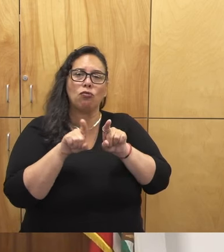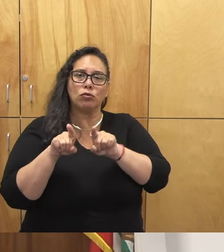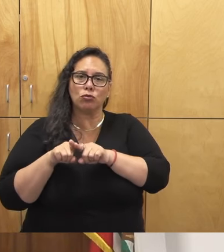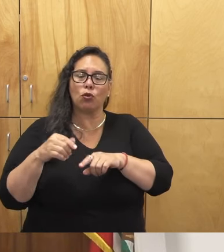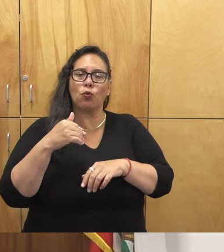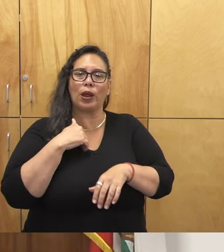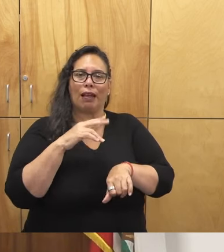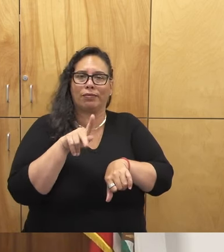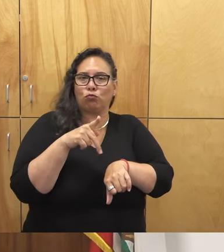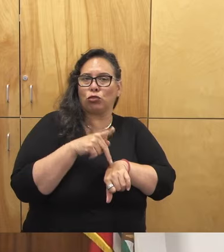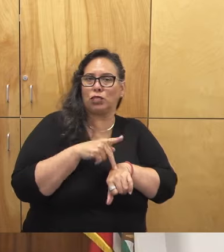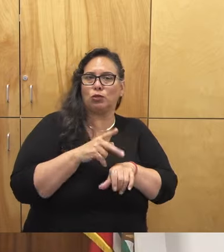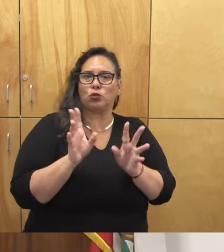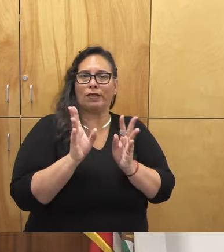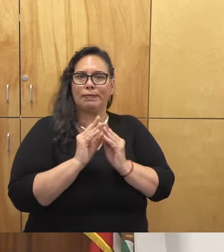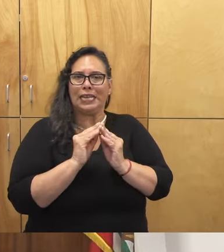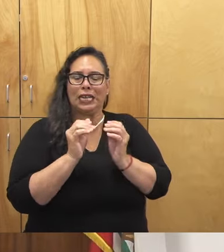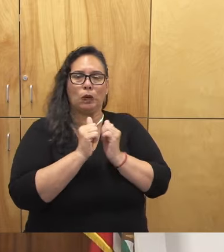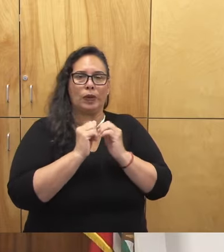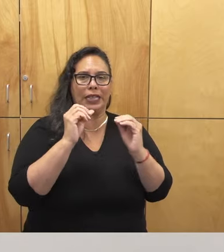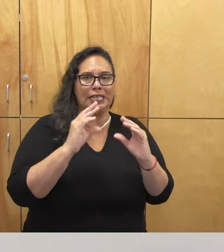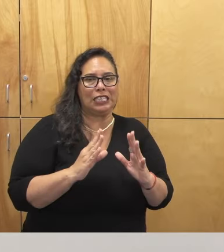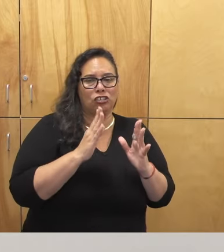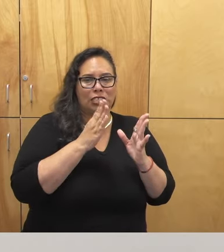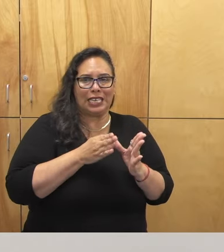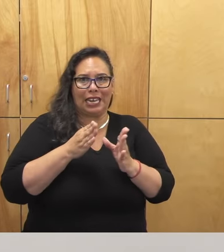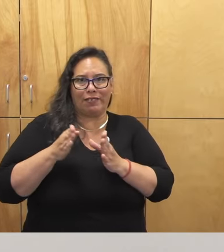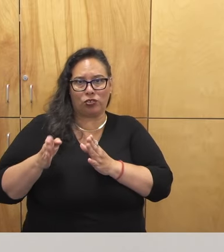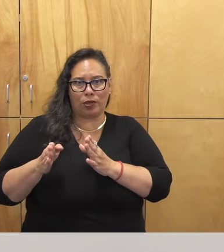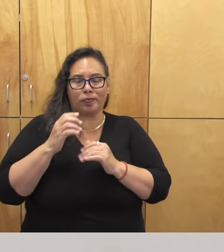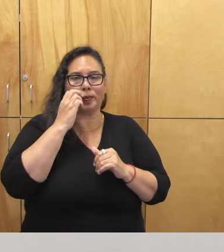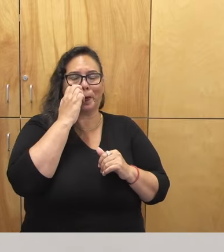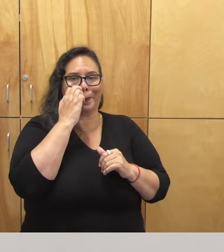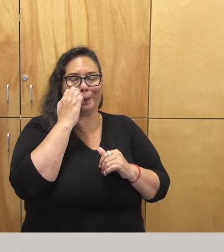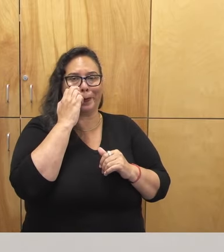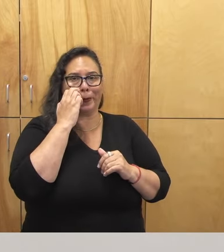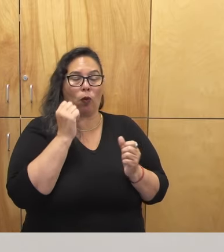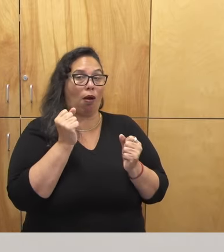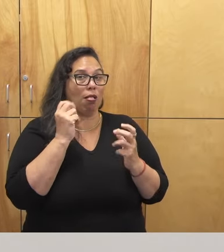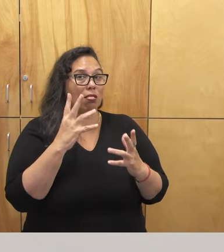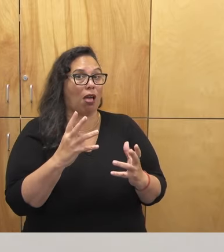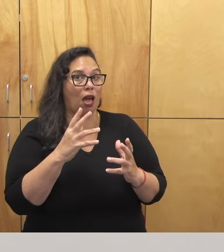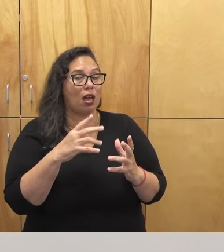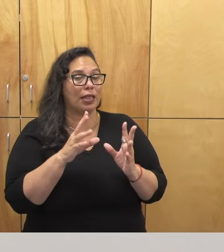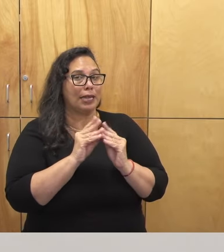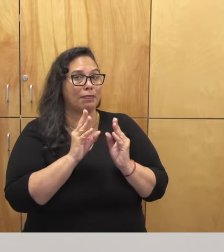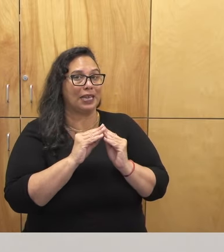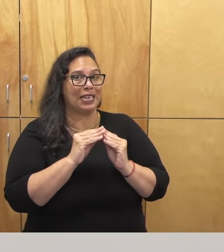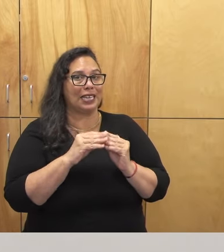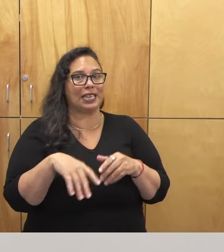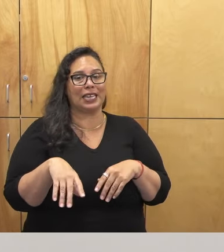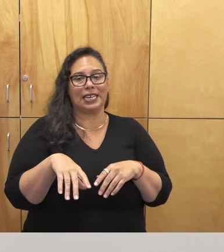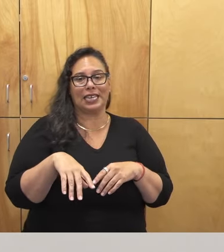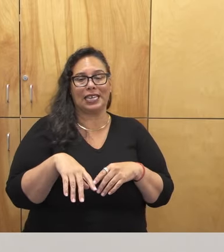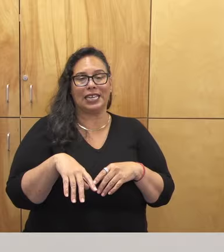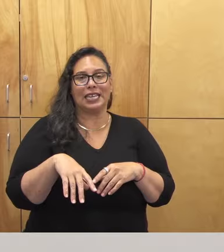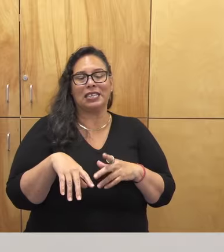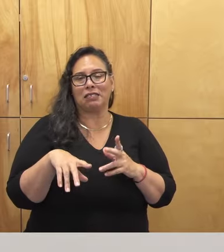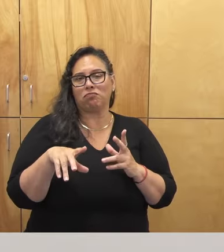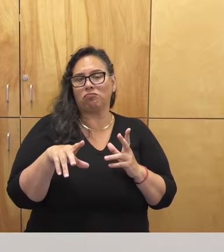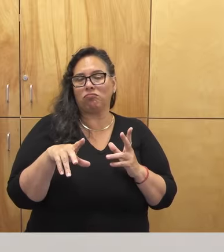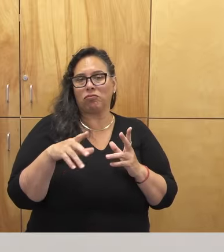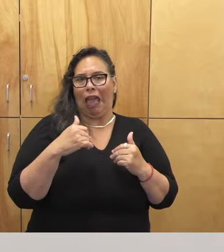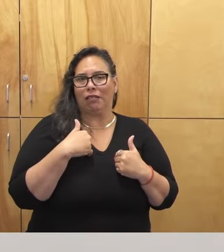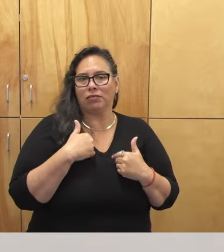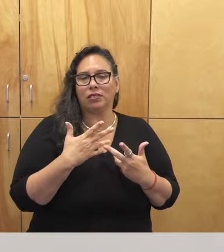our principals who meet with teachers individually. And so a lot of those meetings are called knee-to-knee meetings, and that's